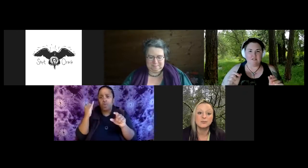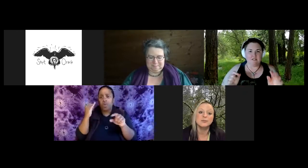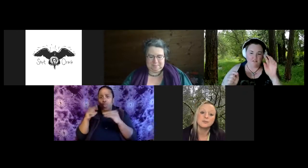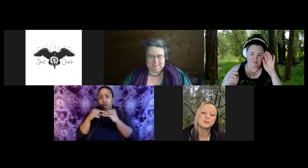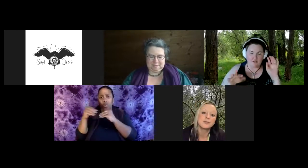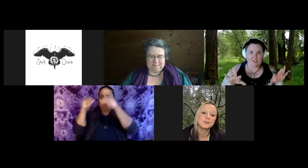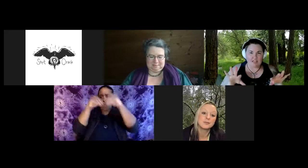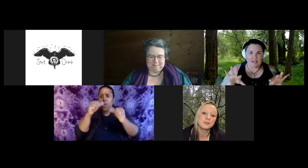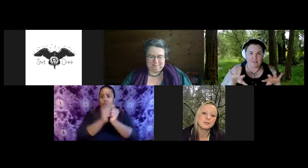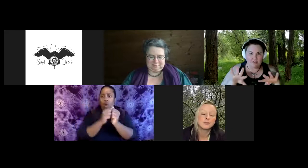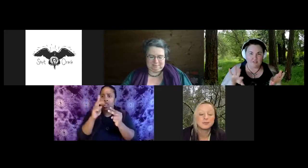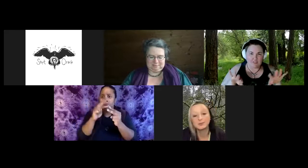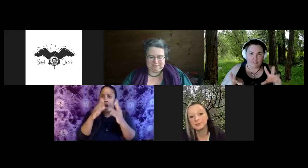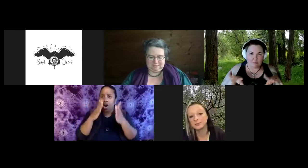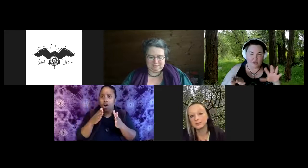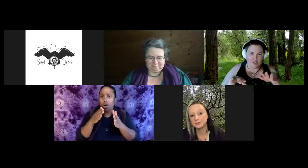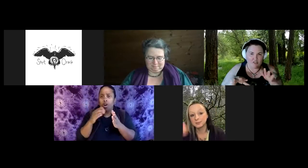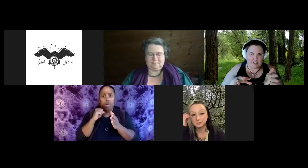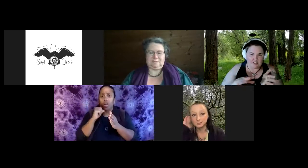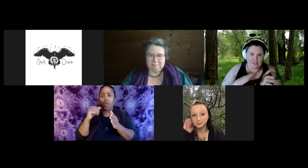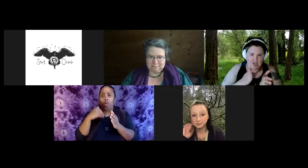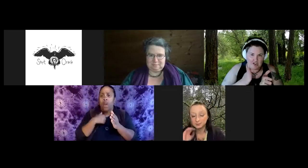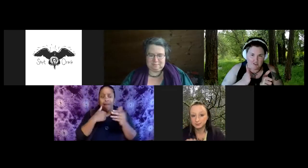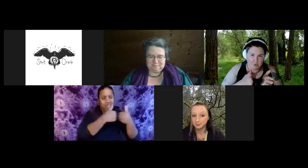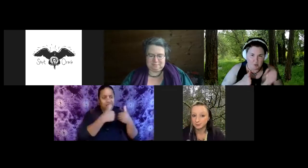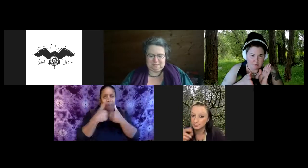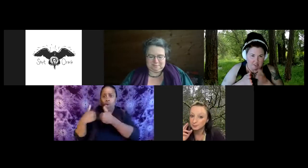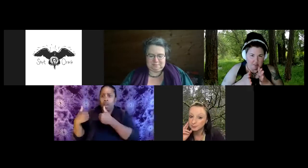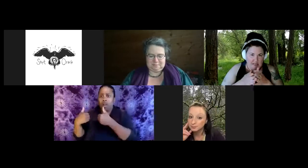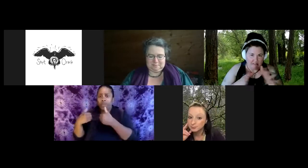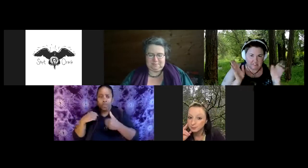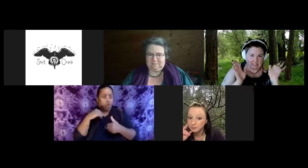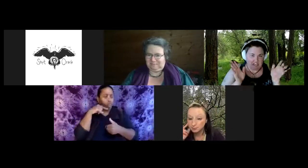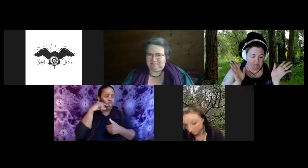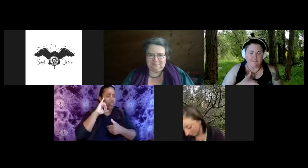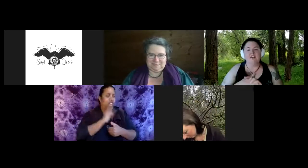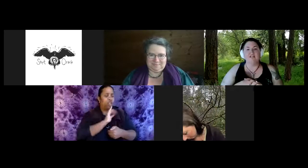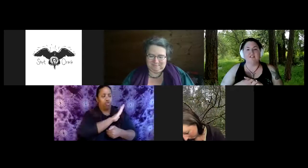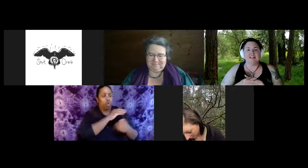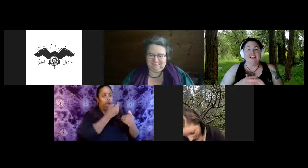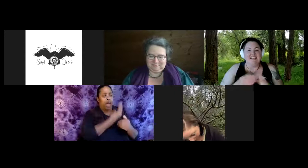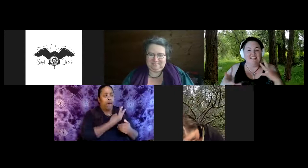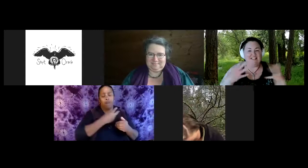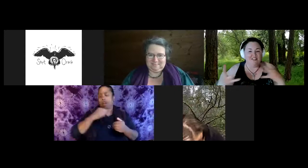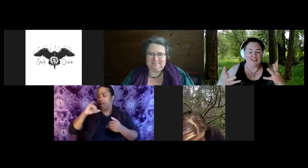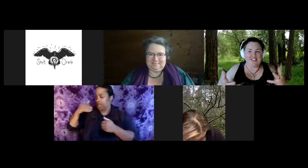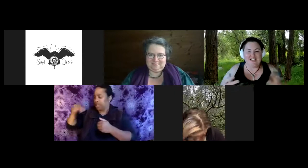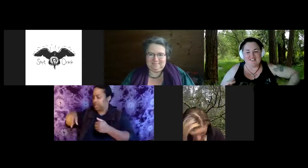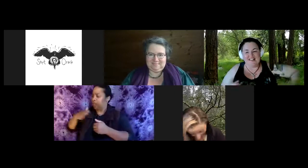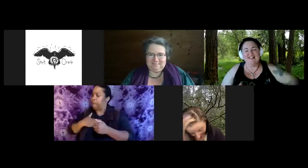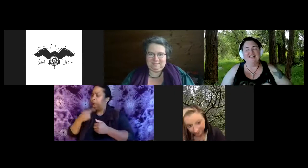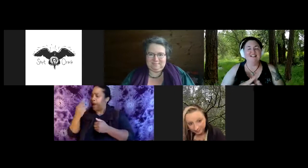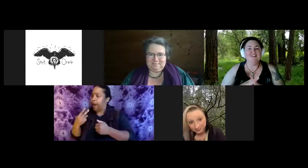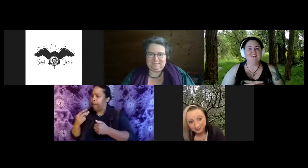because you don't just have all of this separation of like, this is your half of the dorm room and this is my half, and stay off my half. Like you're